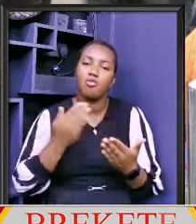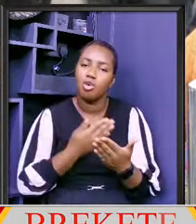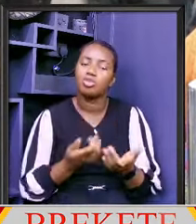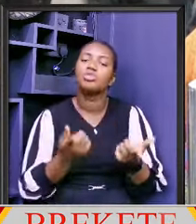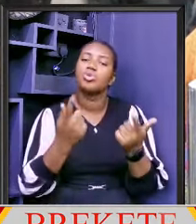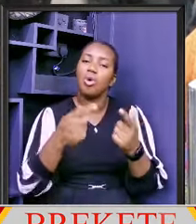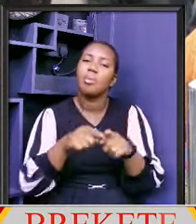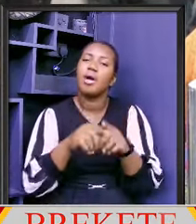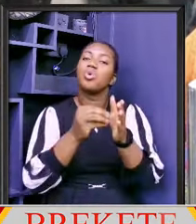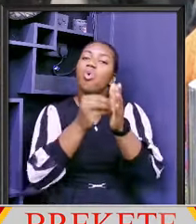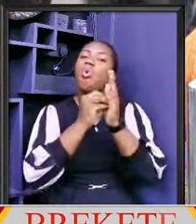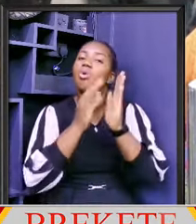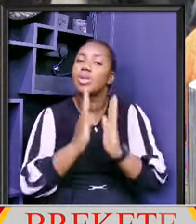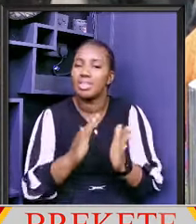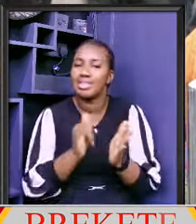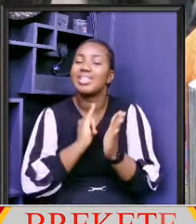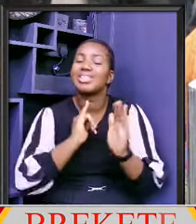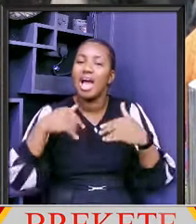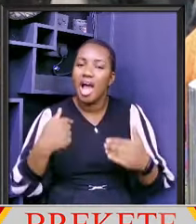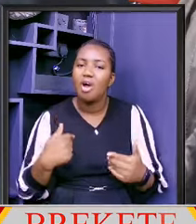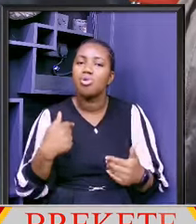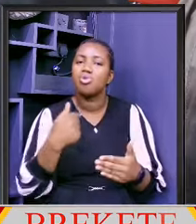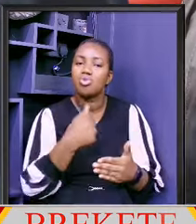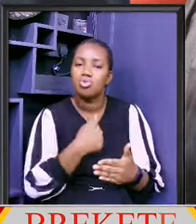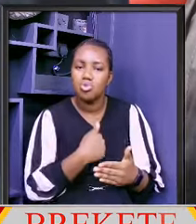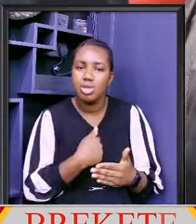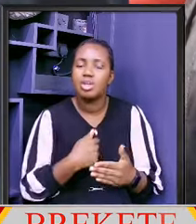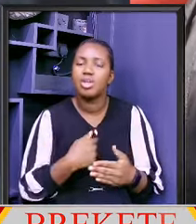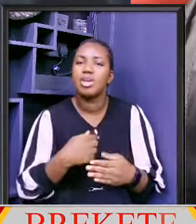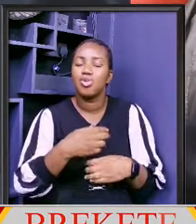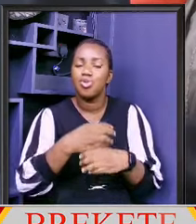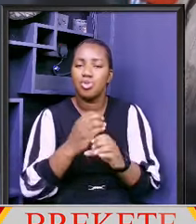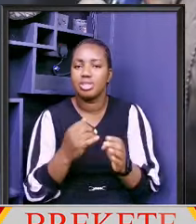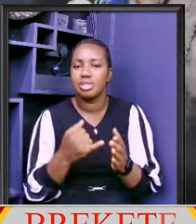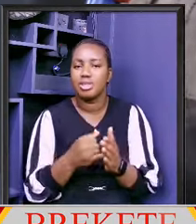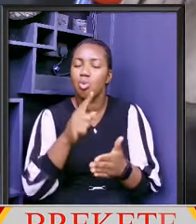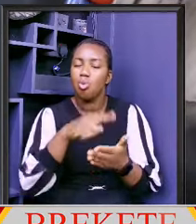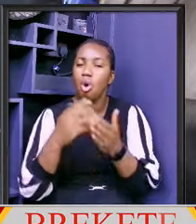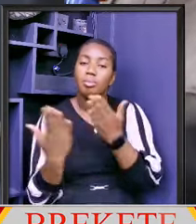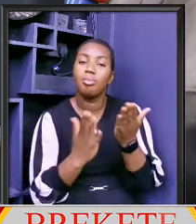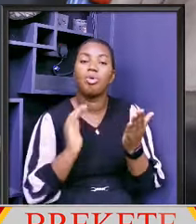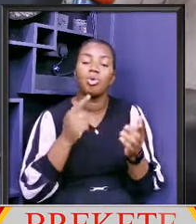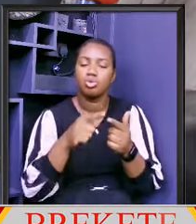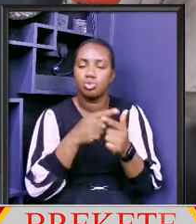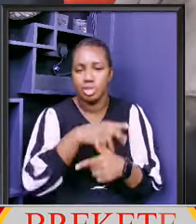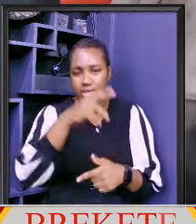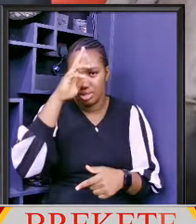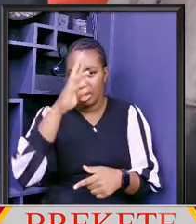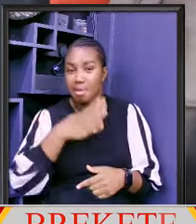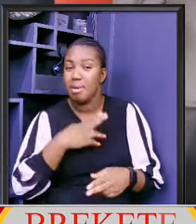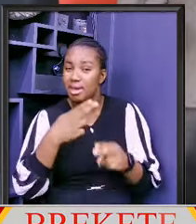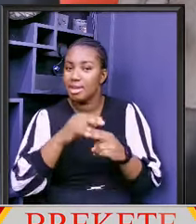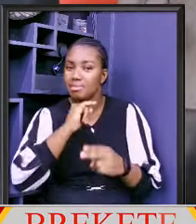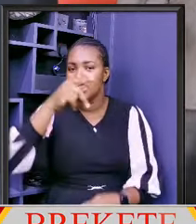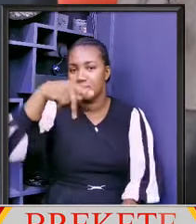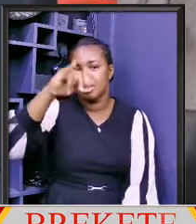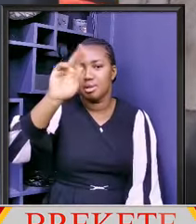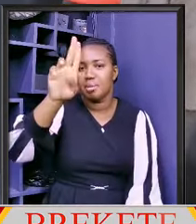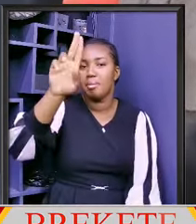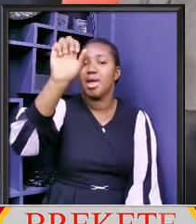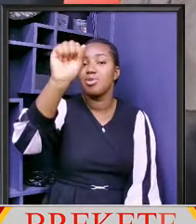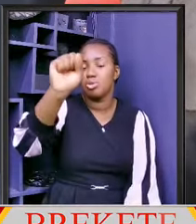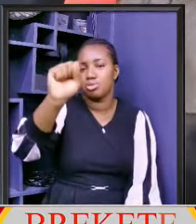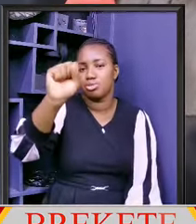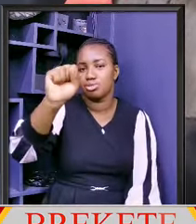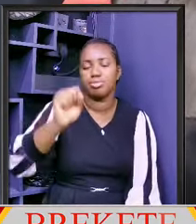boys. And so that is how we came in. On what brought us today, sir? My name, as I mentioned, is Pius Onyekachi Naman,